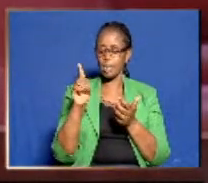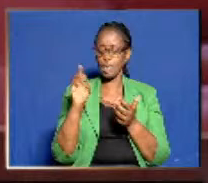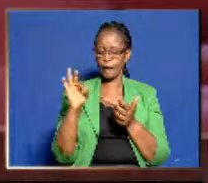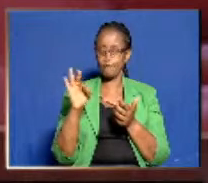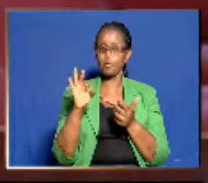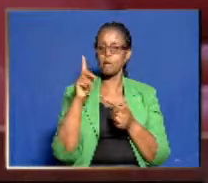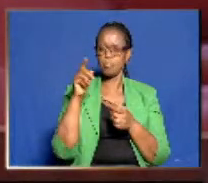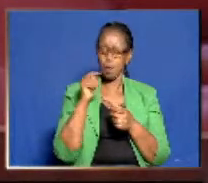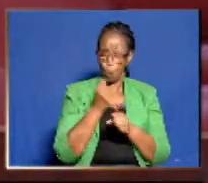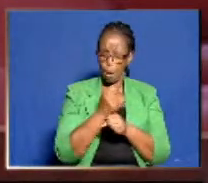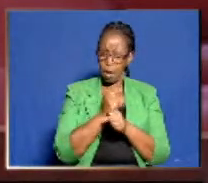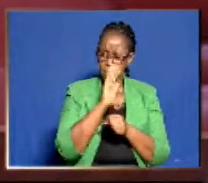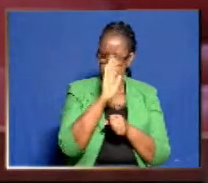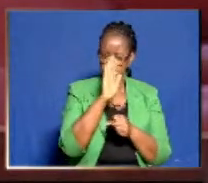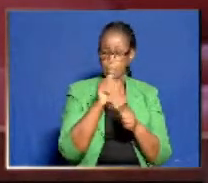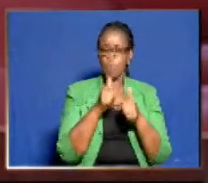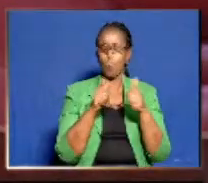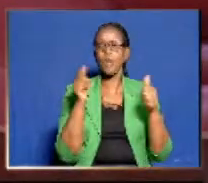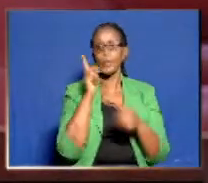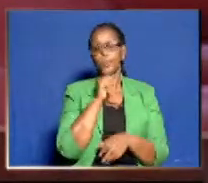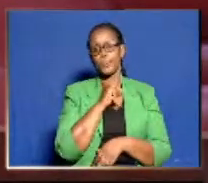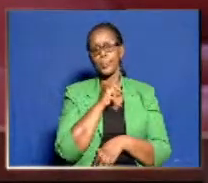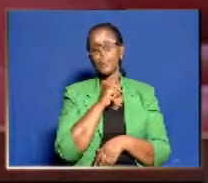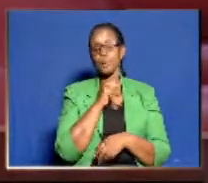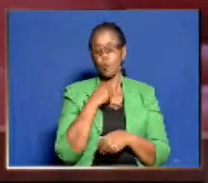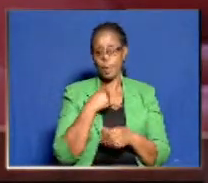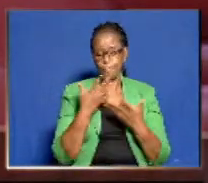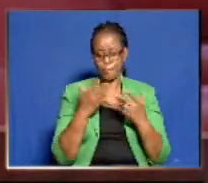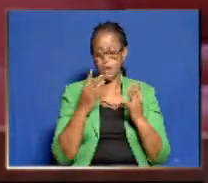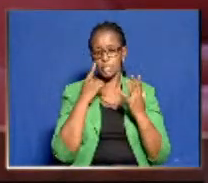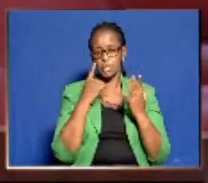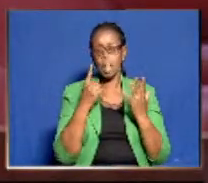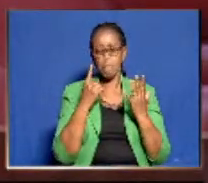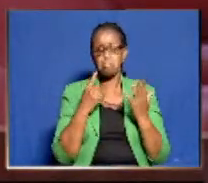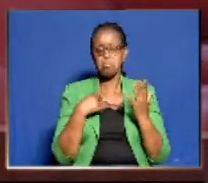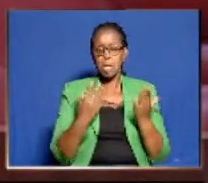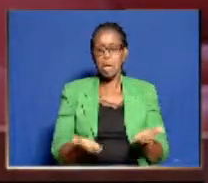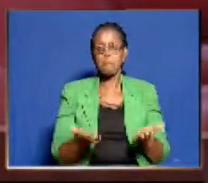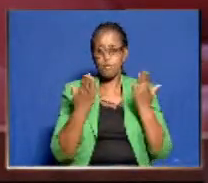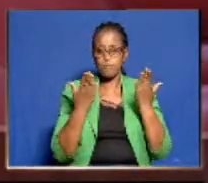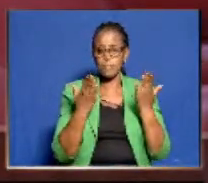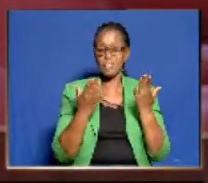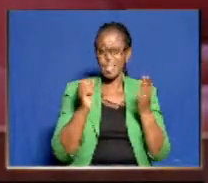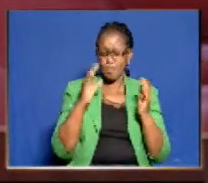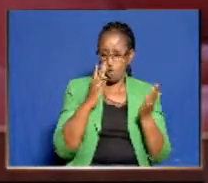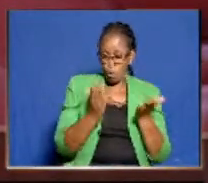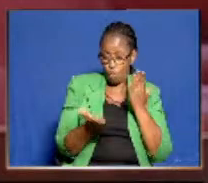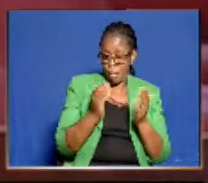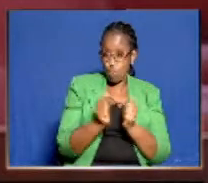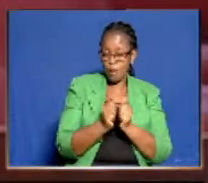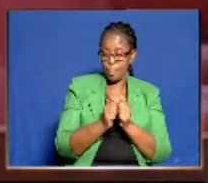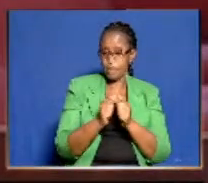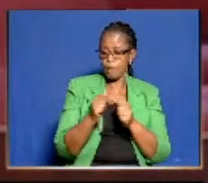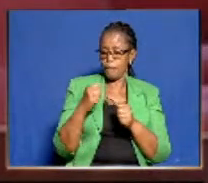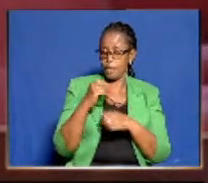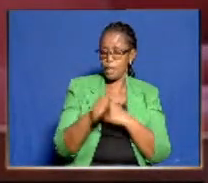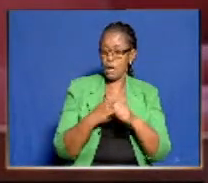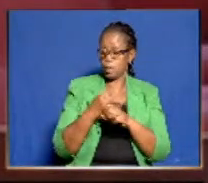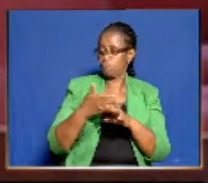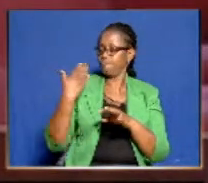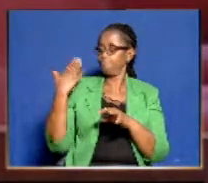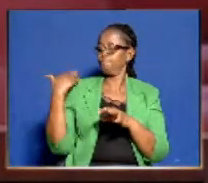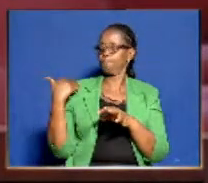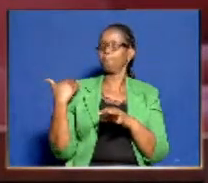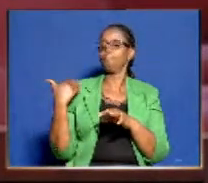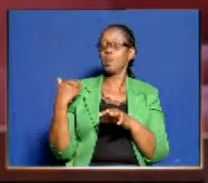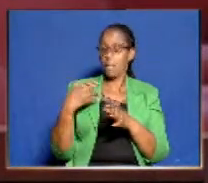bit, because there's been a tremendous improvement compared to previous years, what the Army has been able to